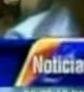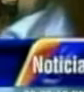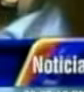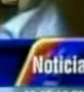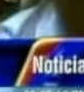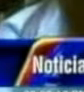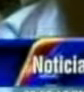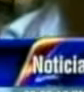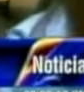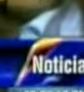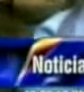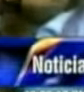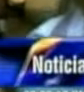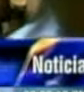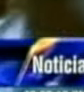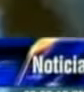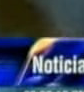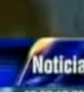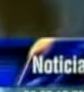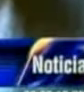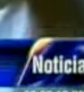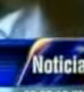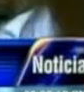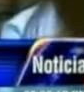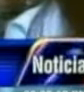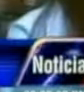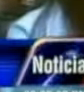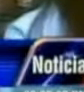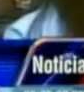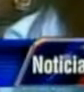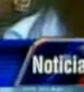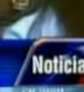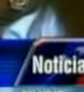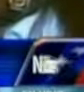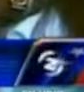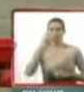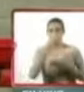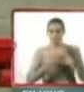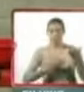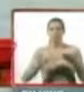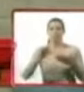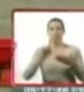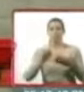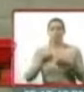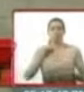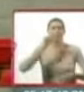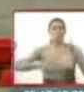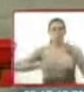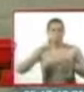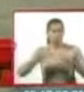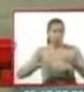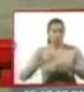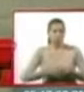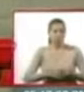1.8 percentage points. Capriles demanded a recount. However, an electronic audit of the